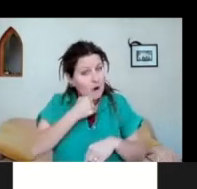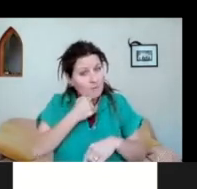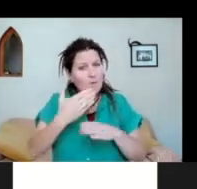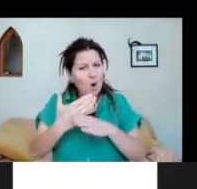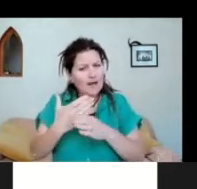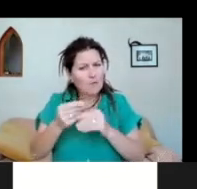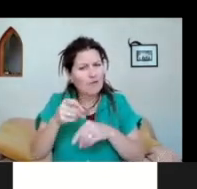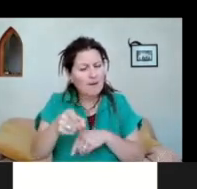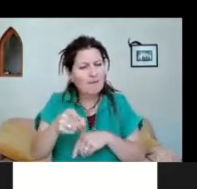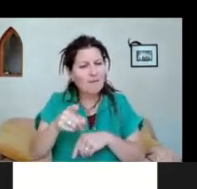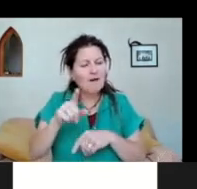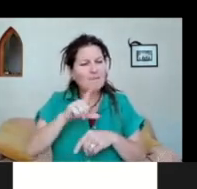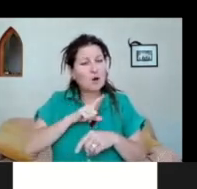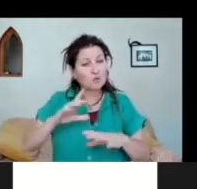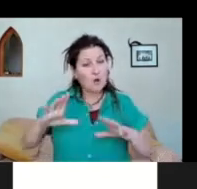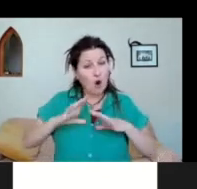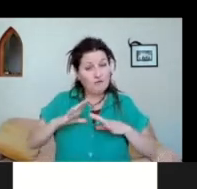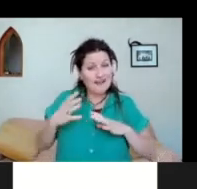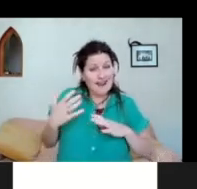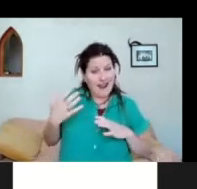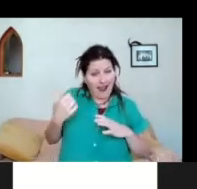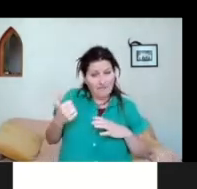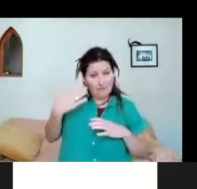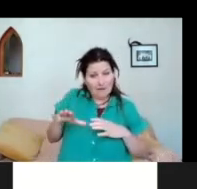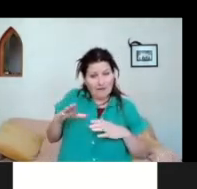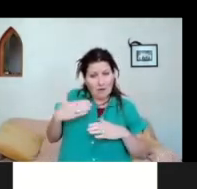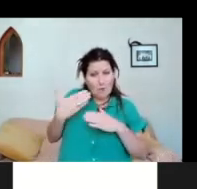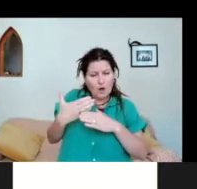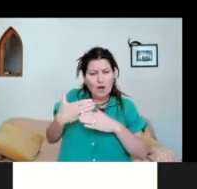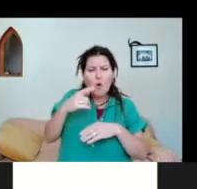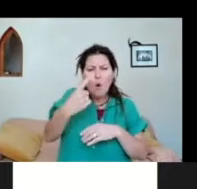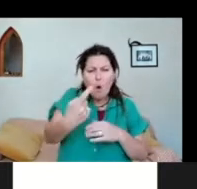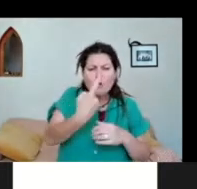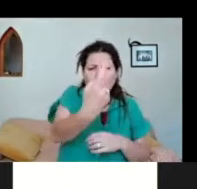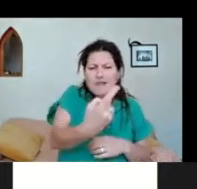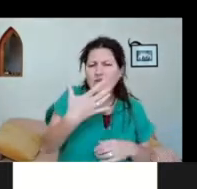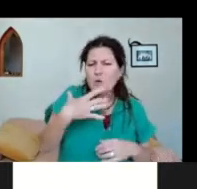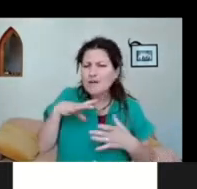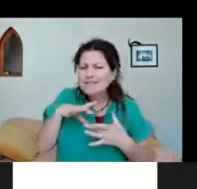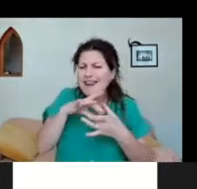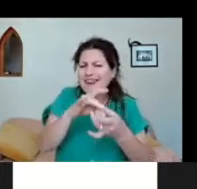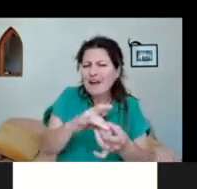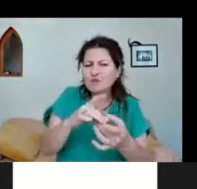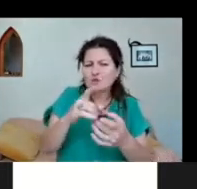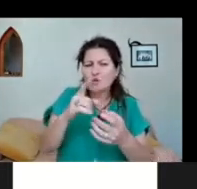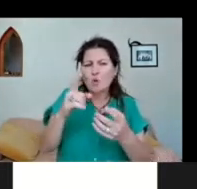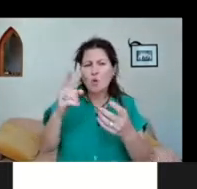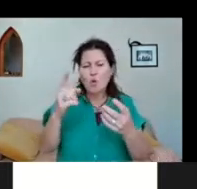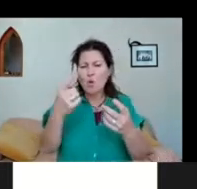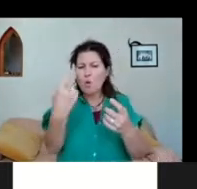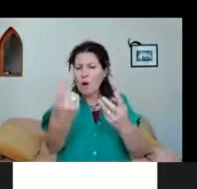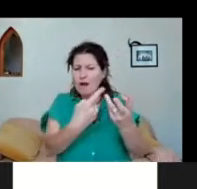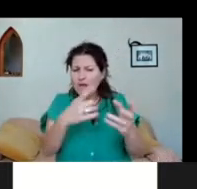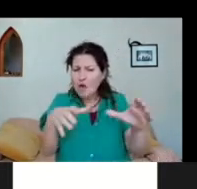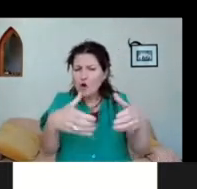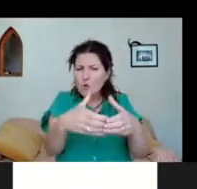or would you still want to link us to someone in Lewisham afterwards anyway, if we were successful?